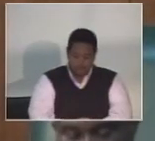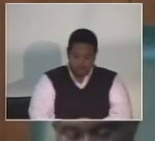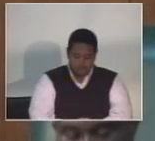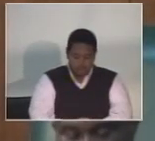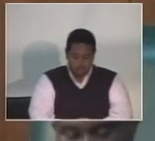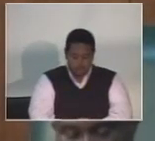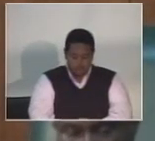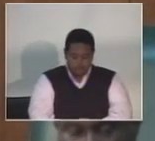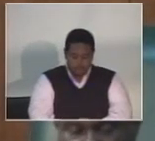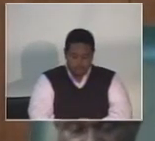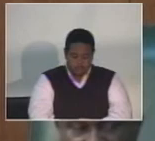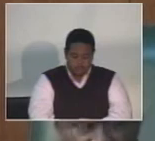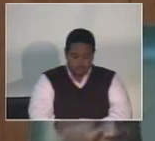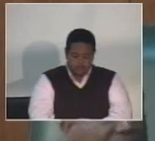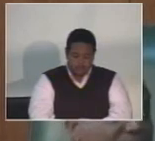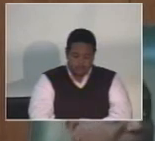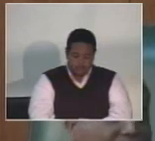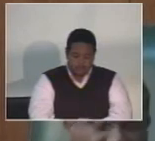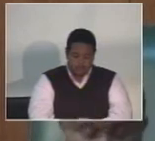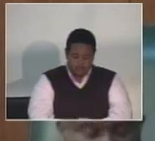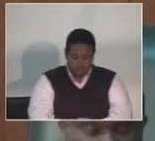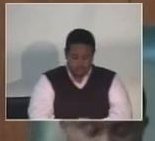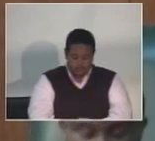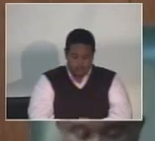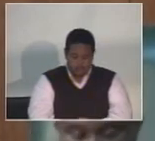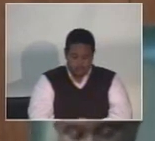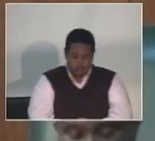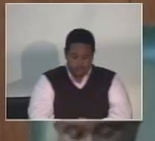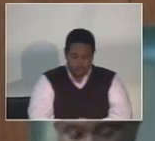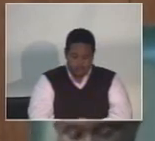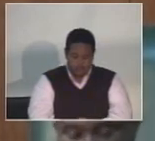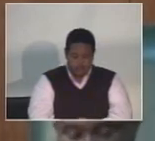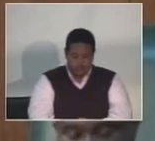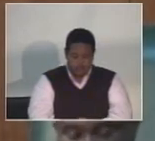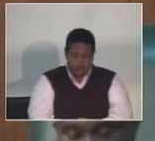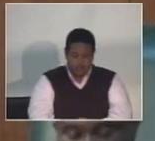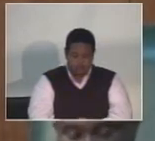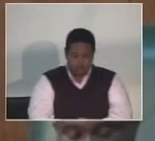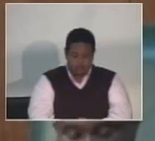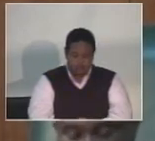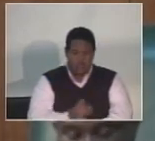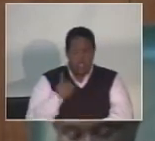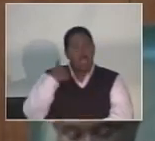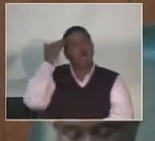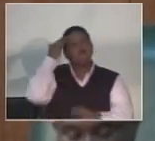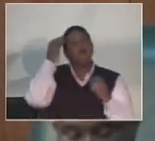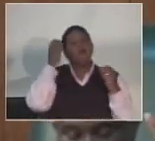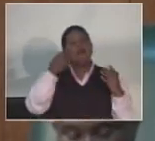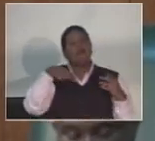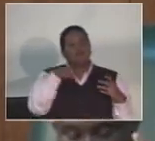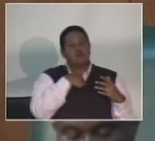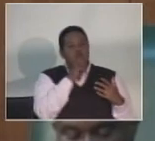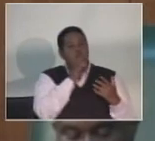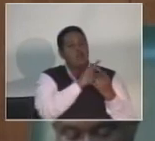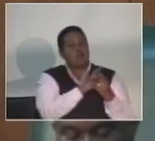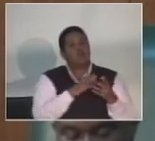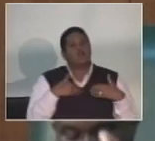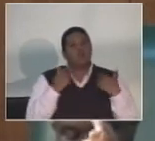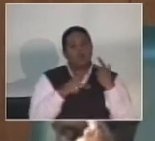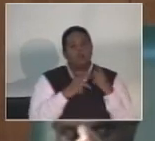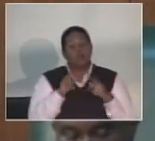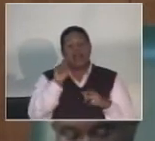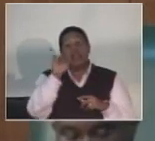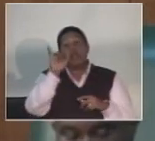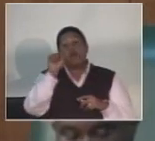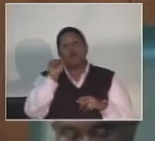told Parliament recently that NYS participants would also work more closely with parliamentarians during the fiscal year. I've tasked the NYS to